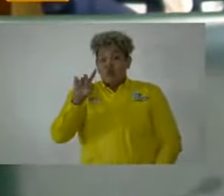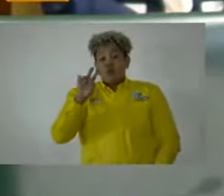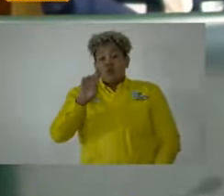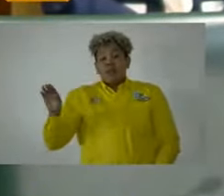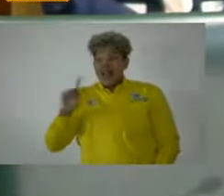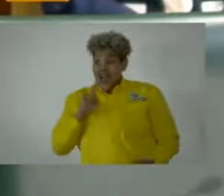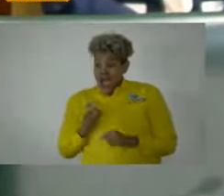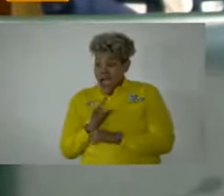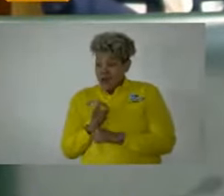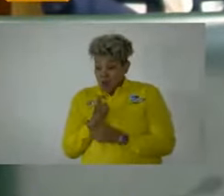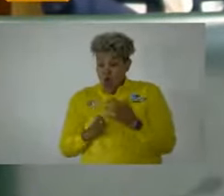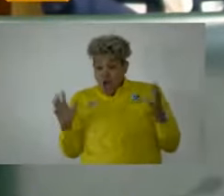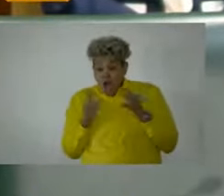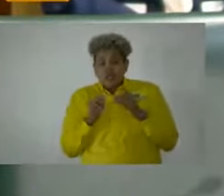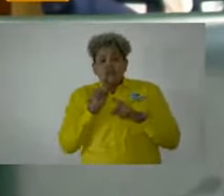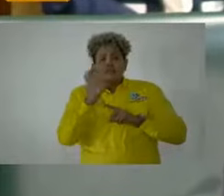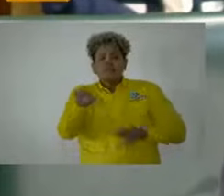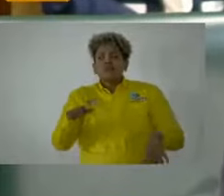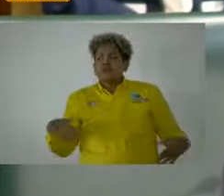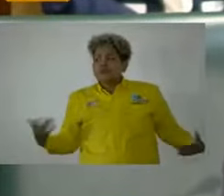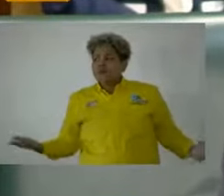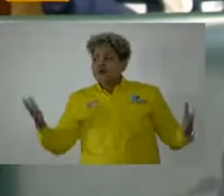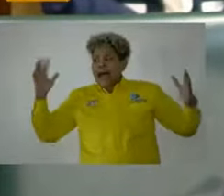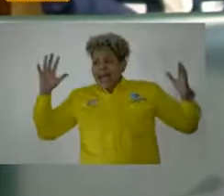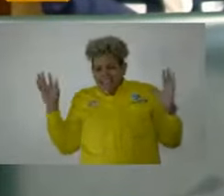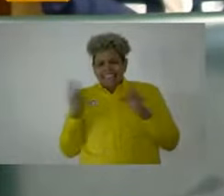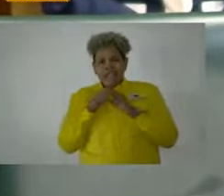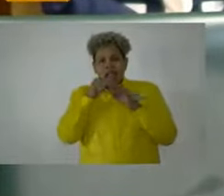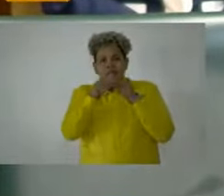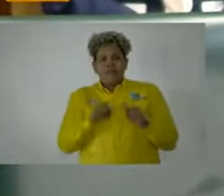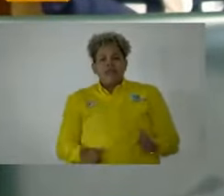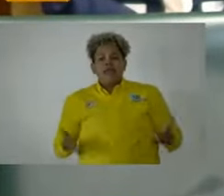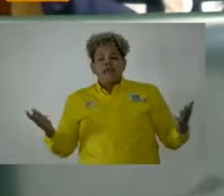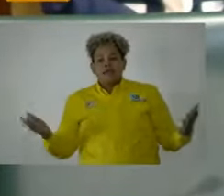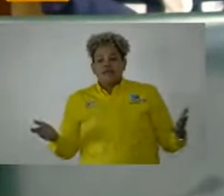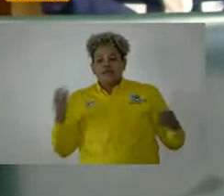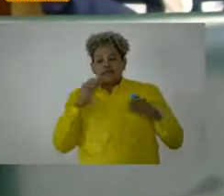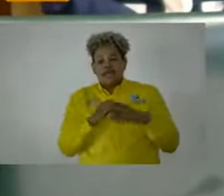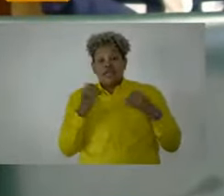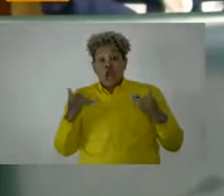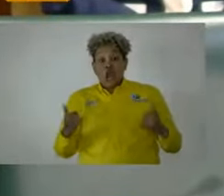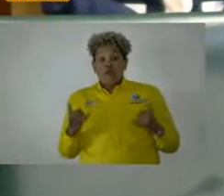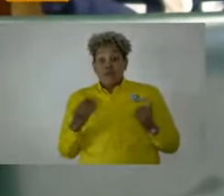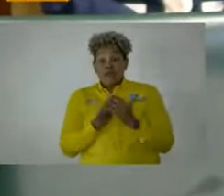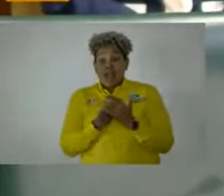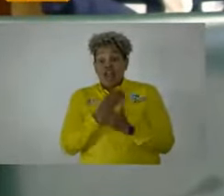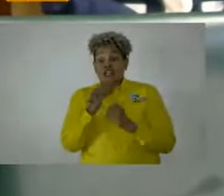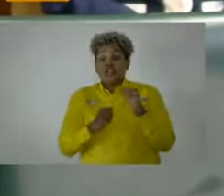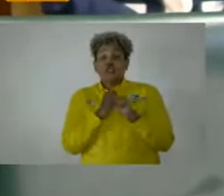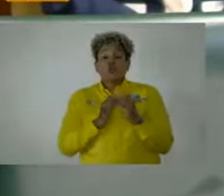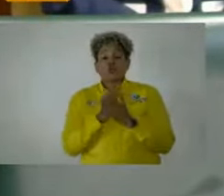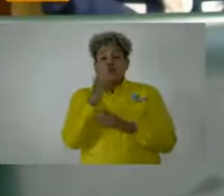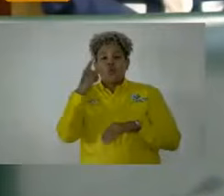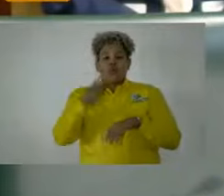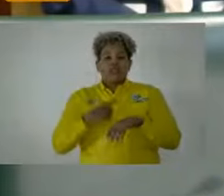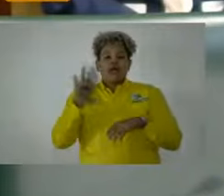cost of these measures, is to be entirely paid for in the coming fiscal year by a